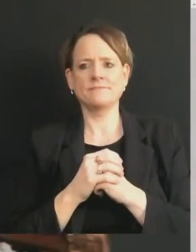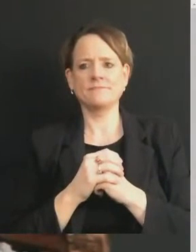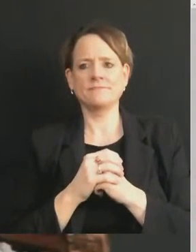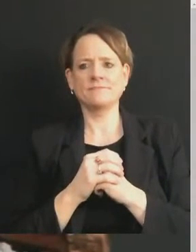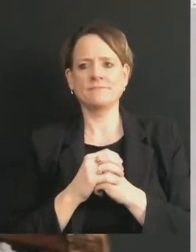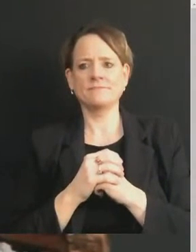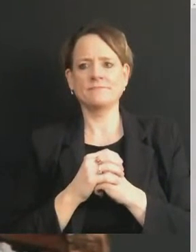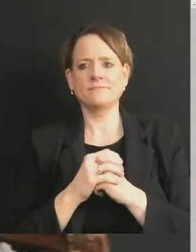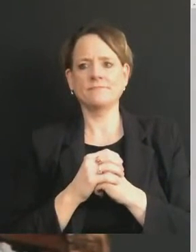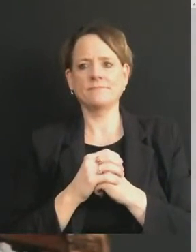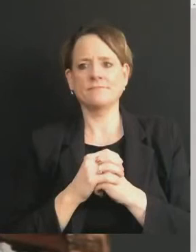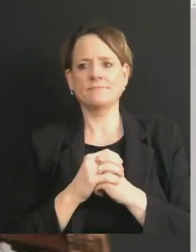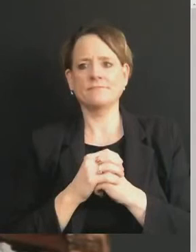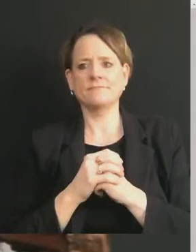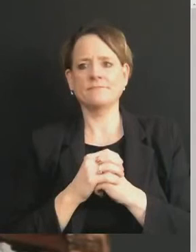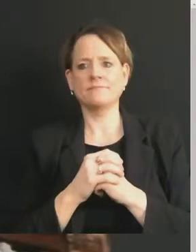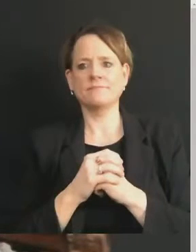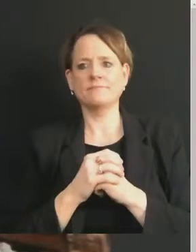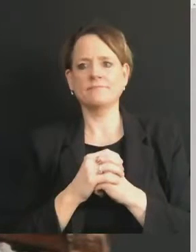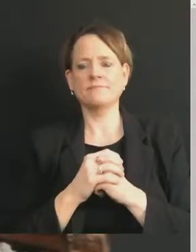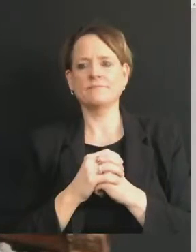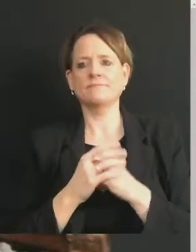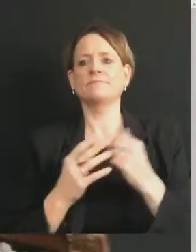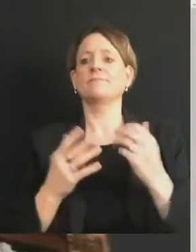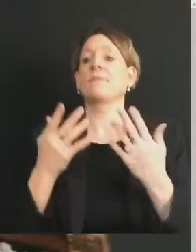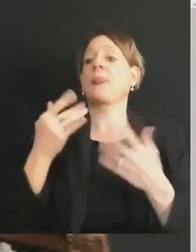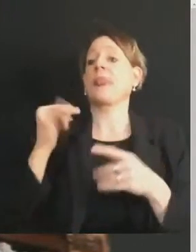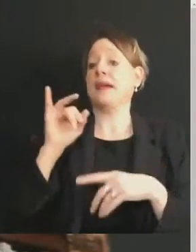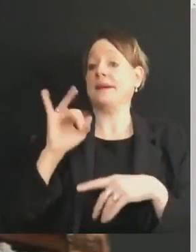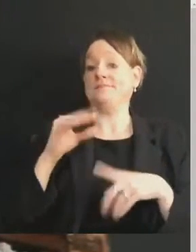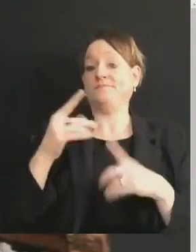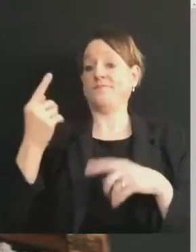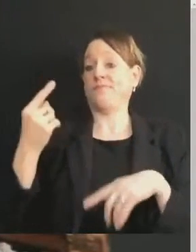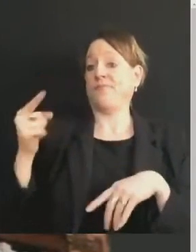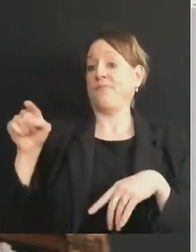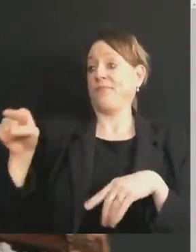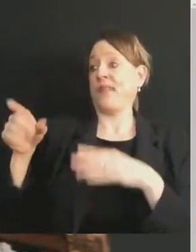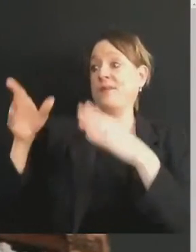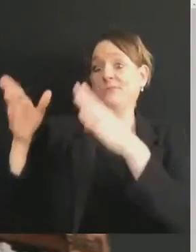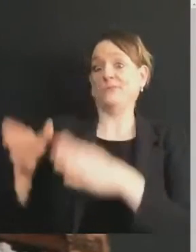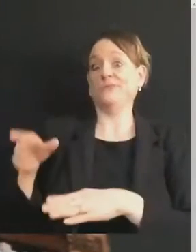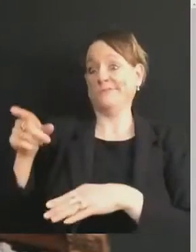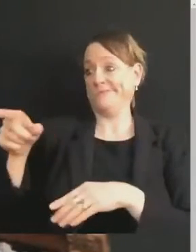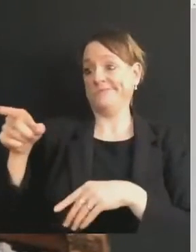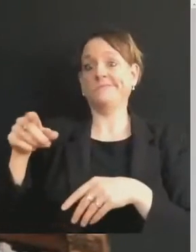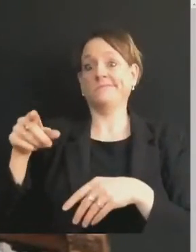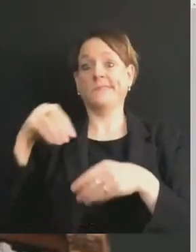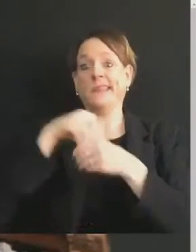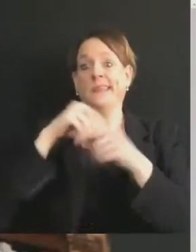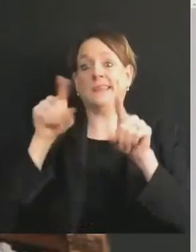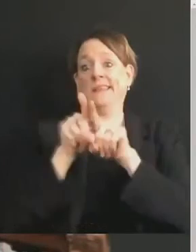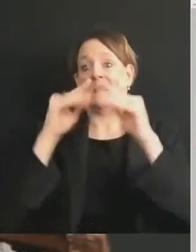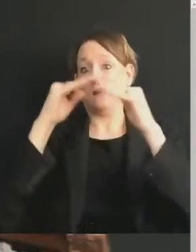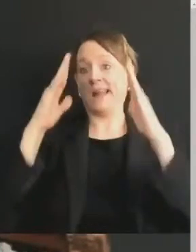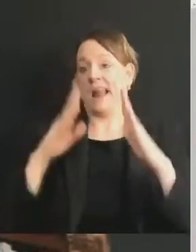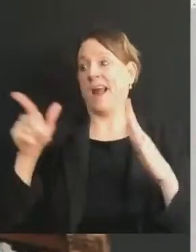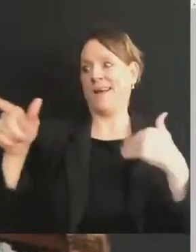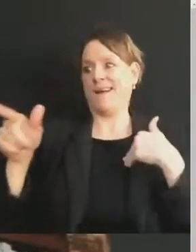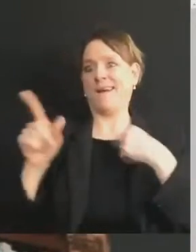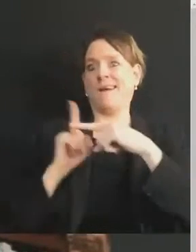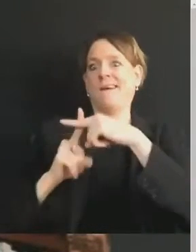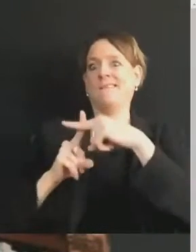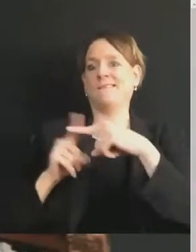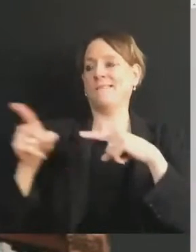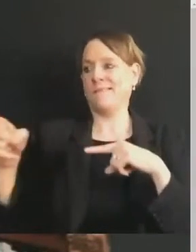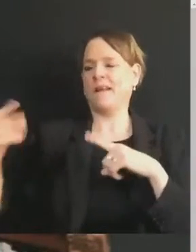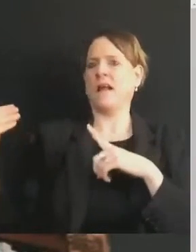which frustratingly can be as long as 2 weeks for this particular virus. So that's a couple other points that we want to highlight